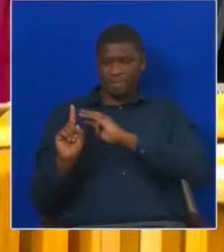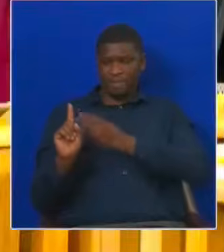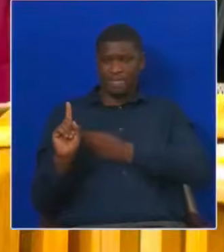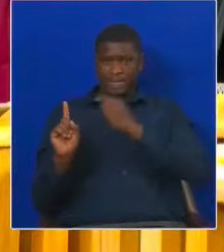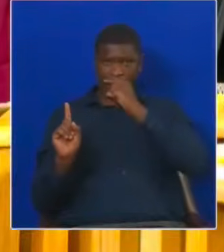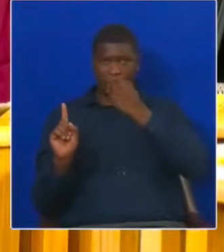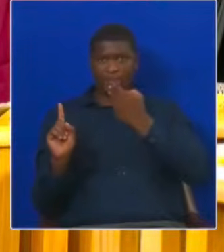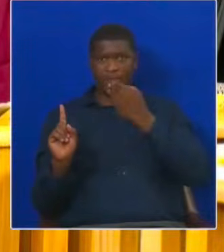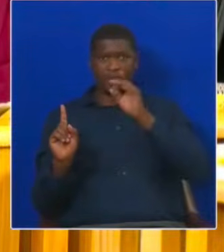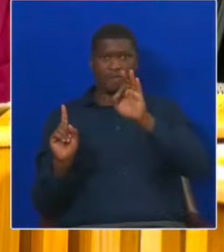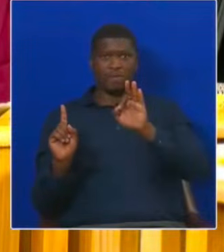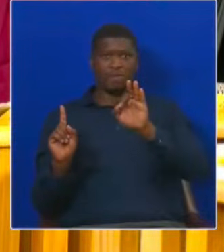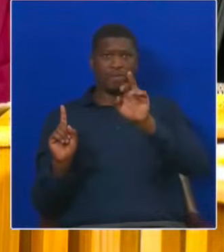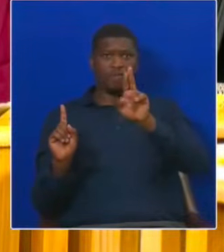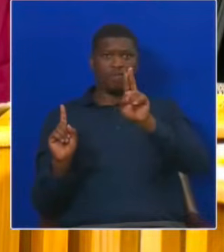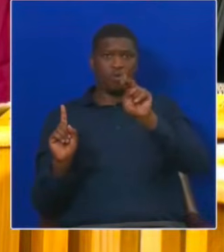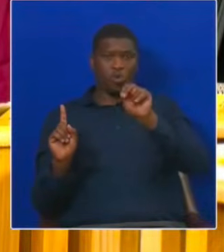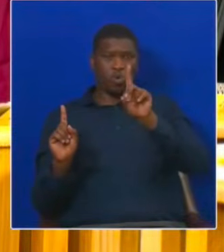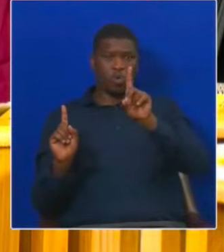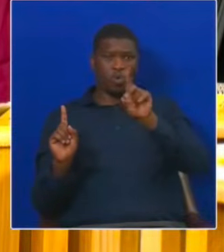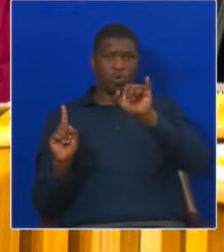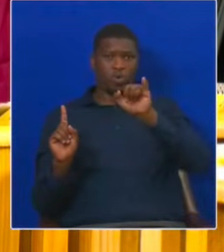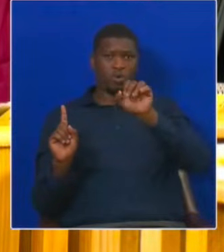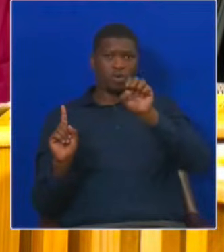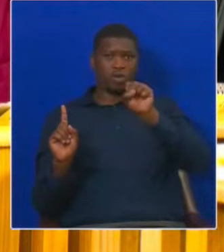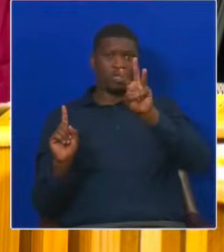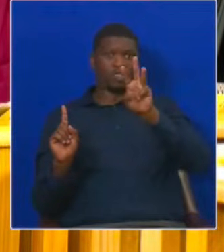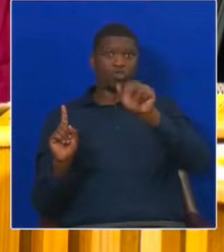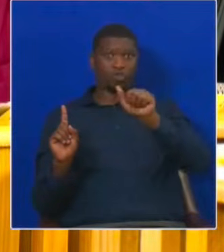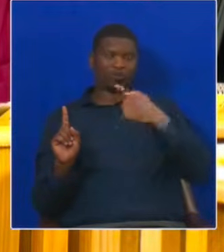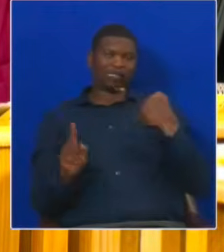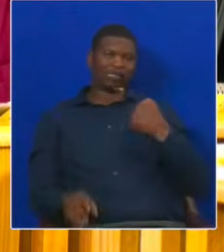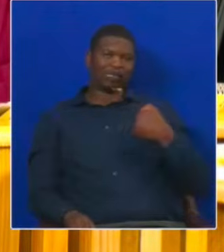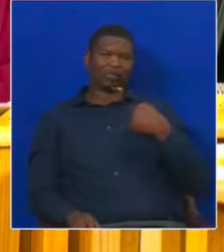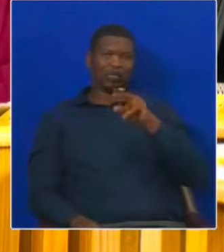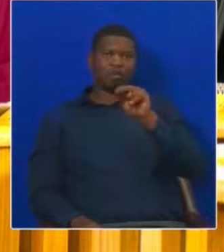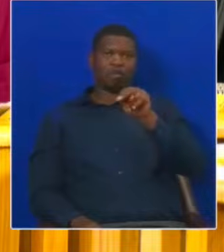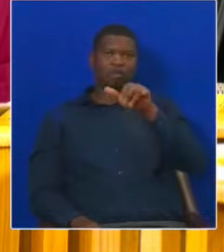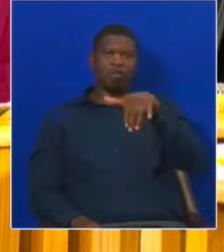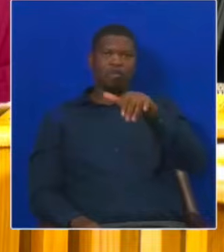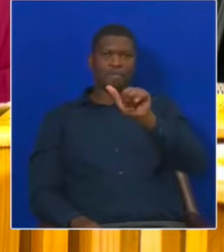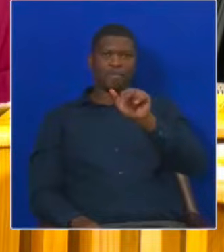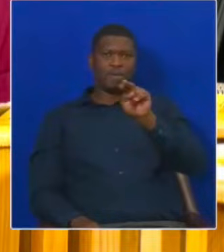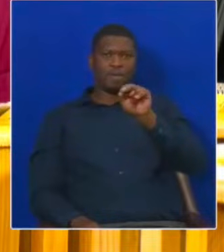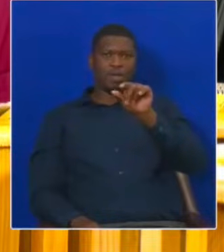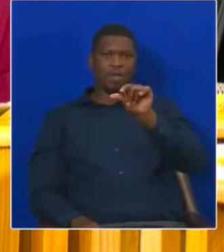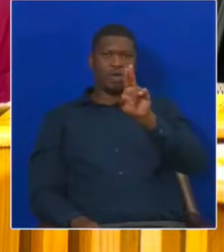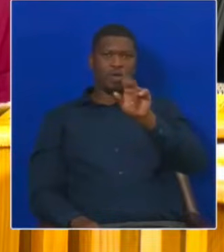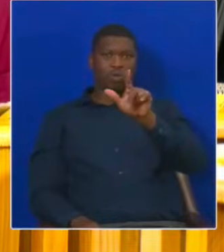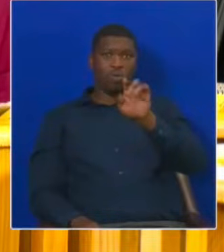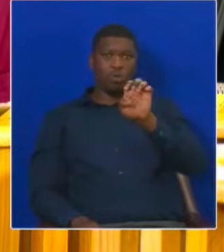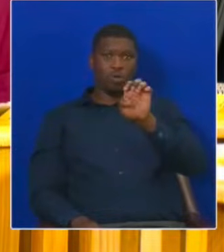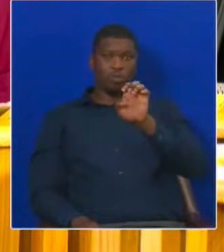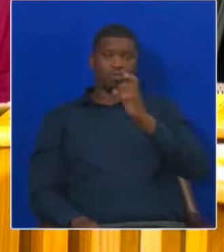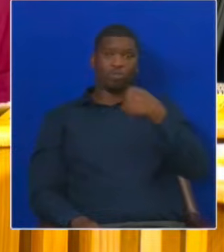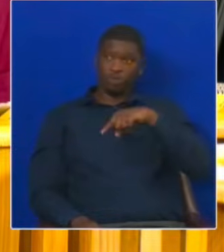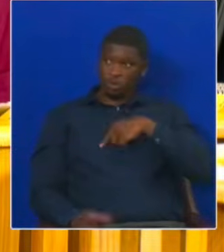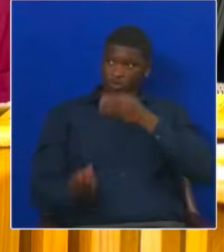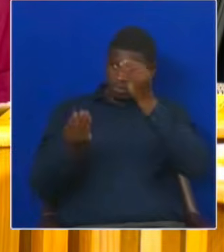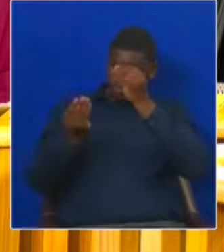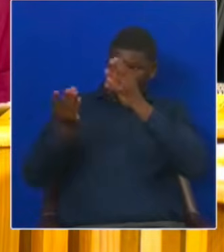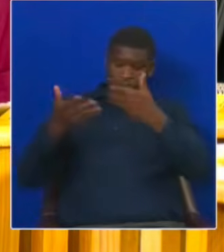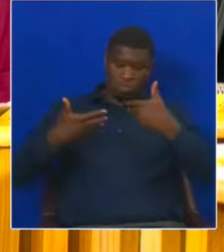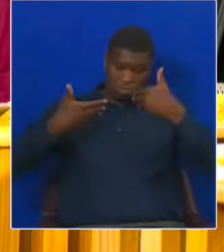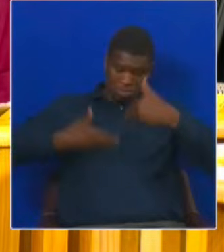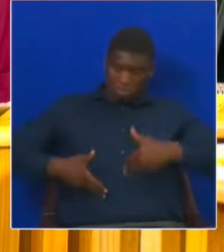Nyangule. We introduced ourselves to her, indicating that we are